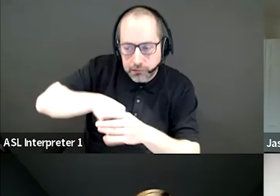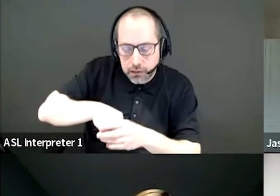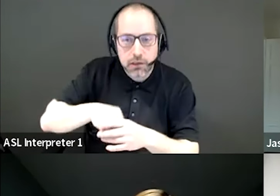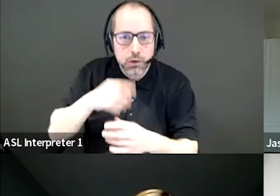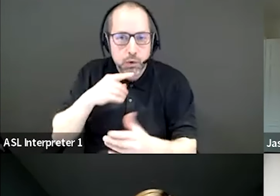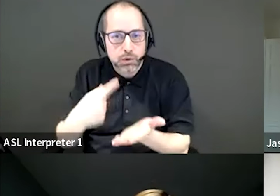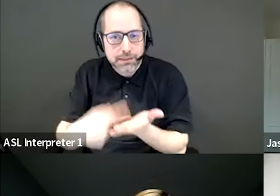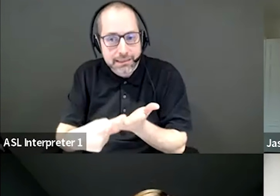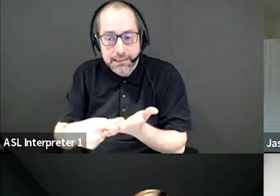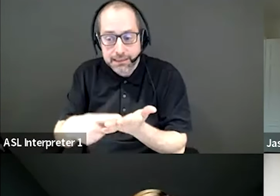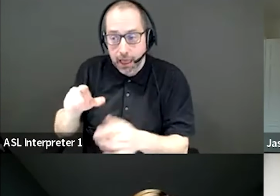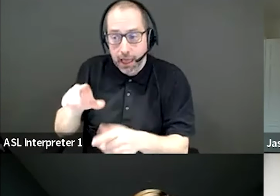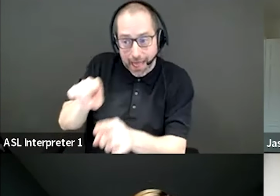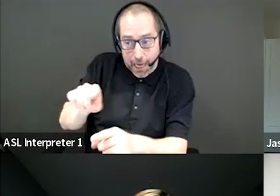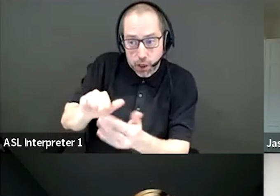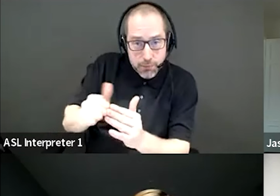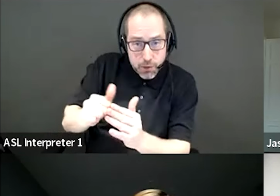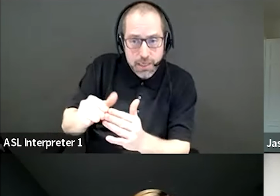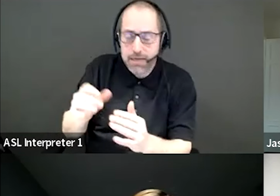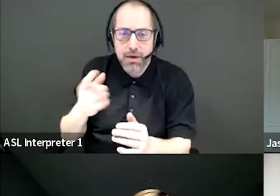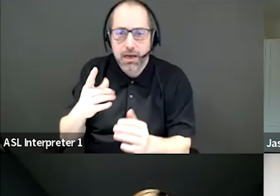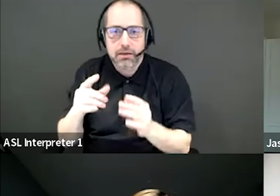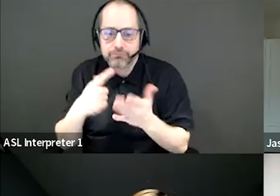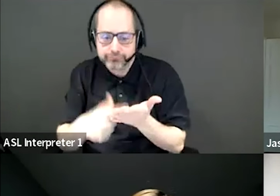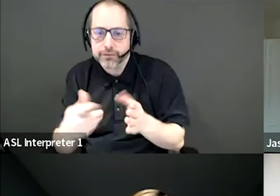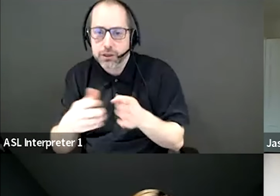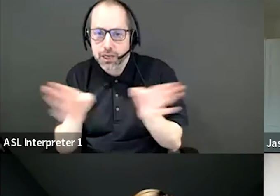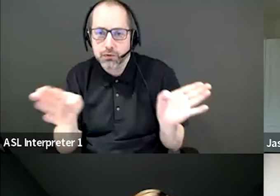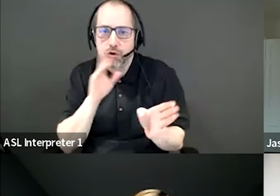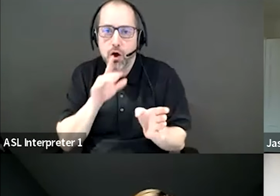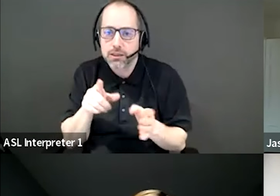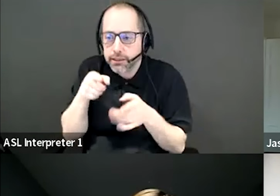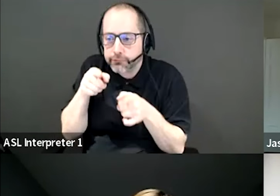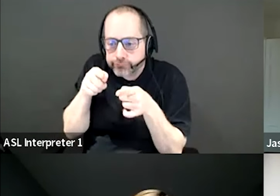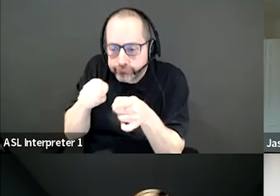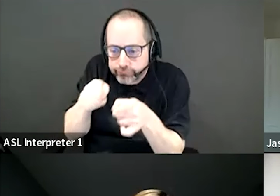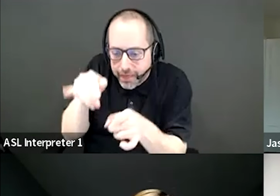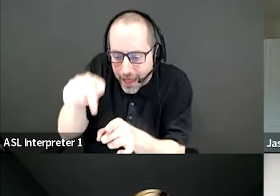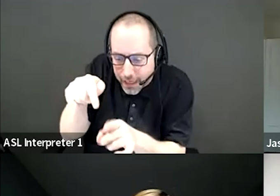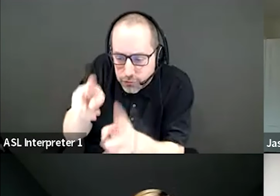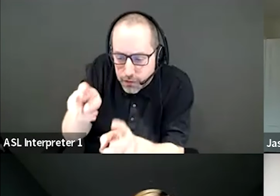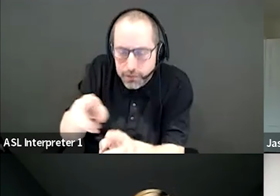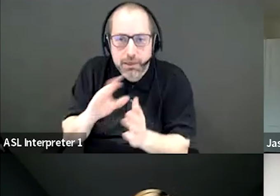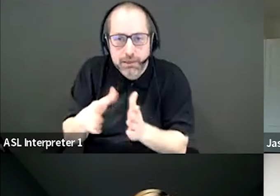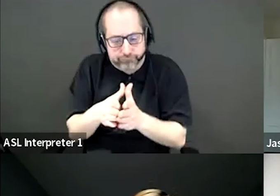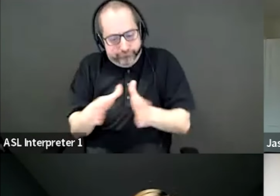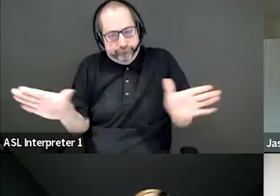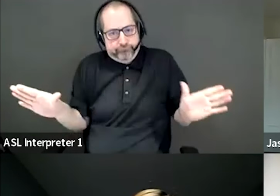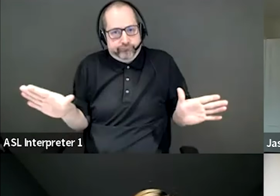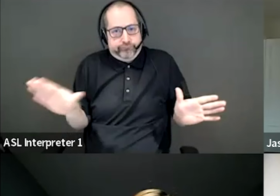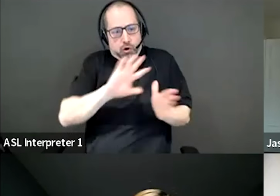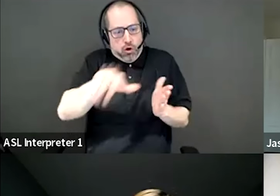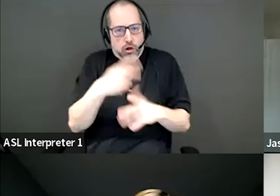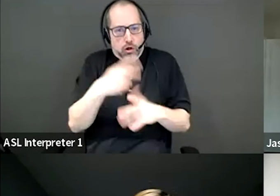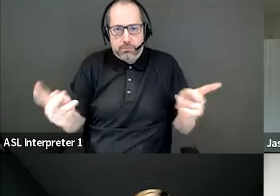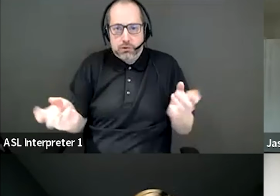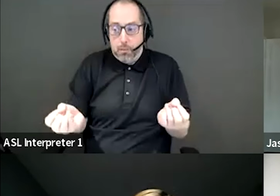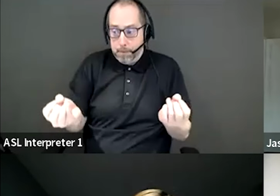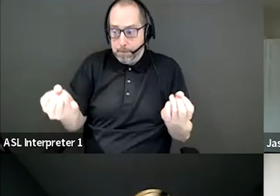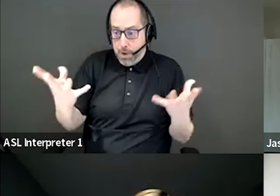but to talk about this in general. So it's not just we're pigeonholed into that, which was really important to us. So I think that's how we look at it. Multi-sector for